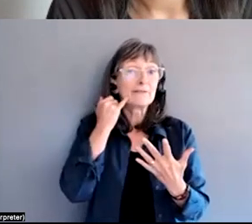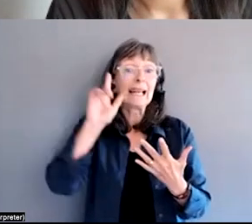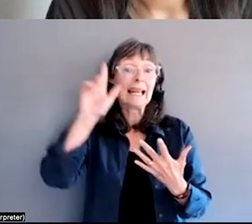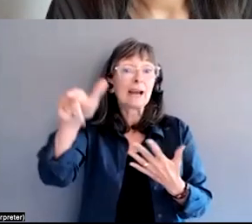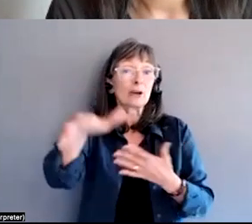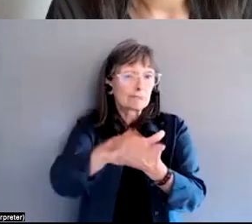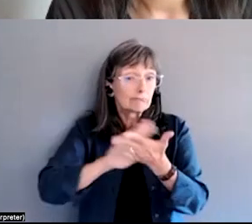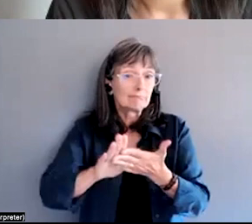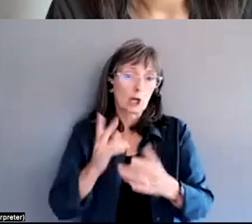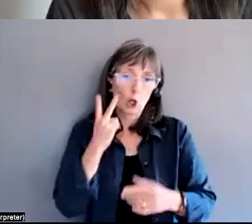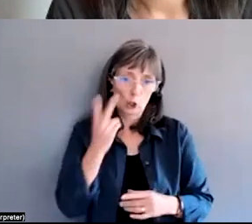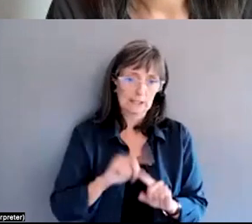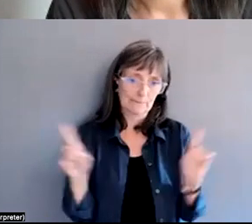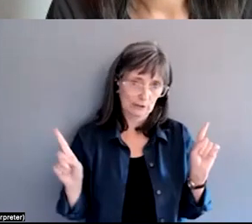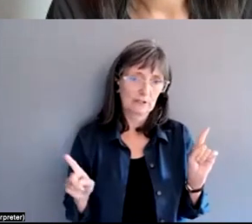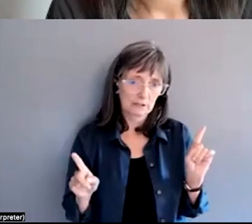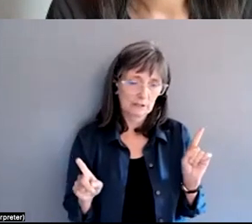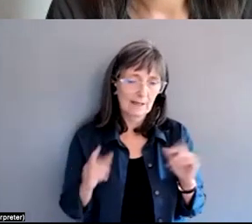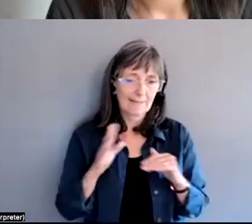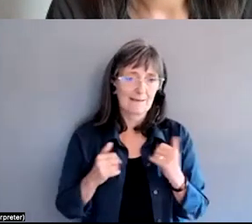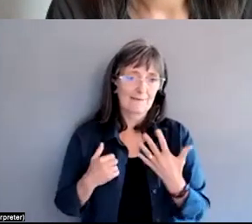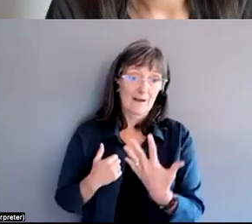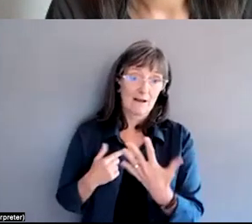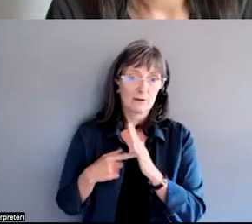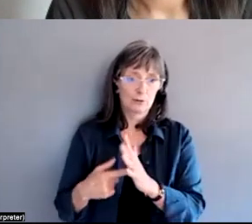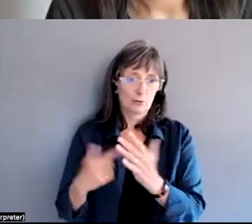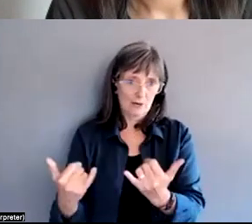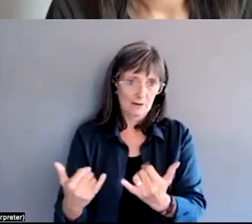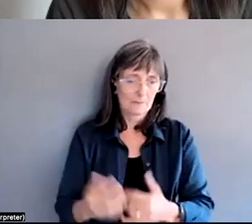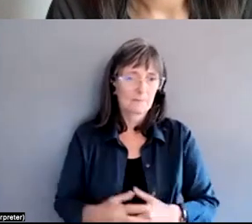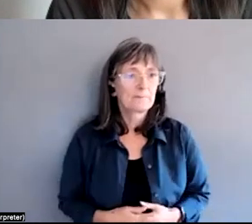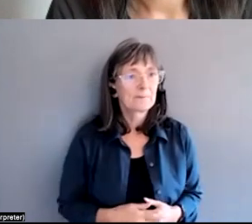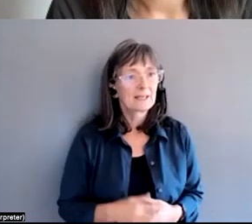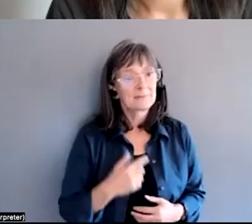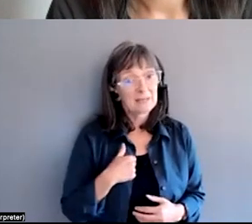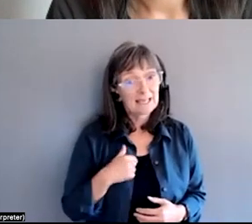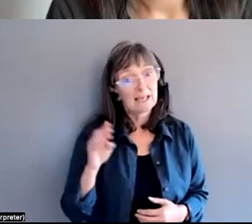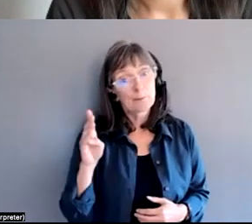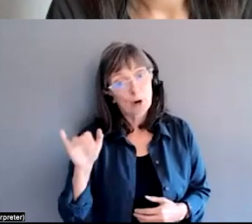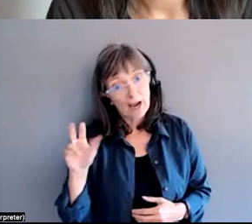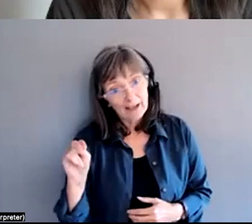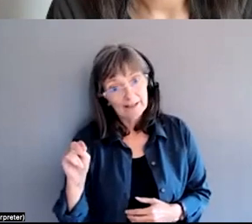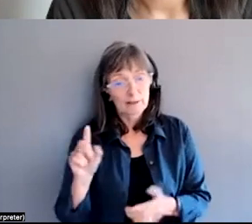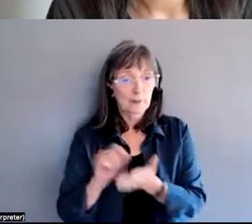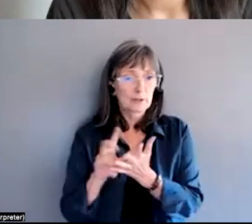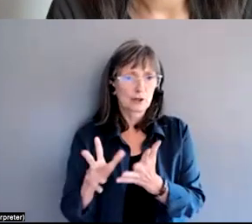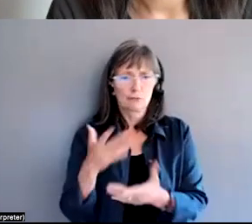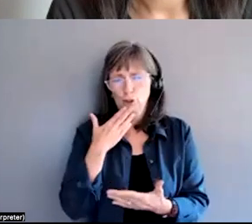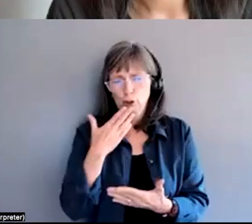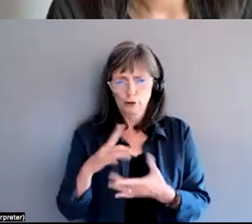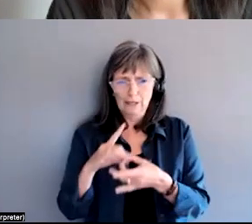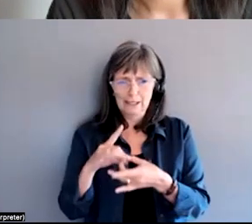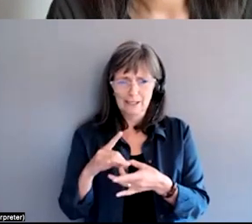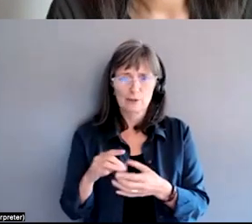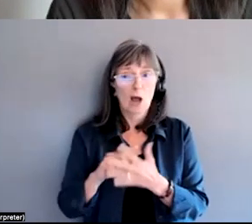too. Right. So yeah, I try to, you know, my relationship with Brian, the publisher, is a great one. So I can send him probably more